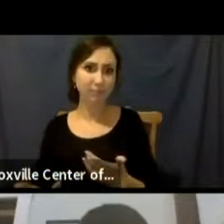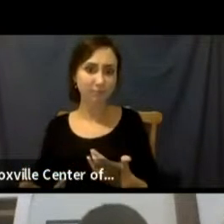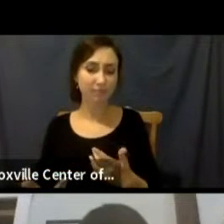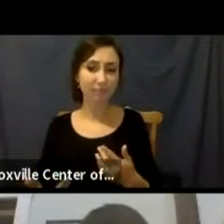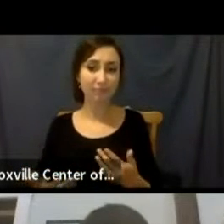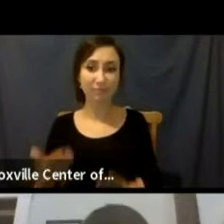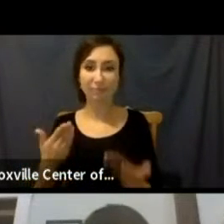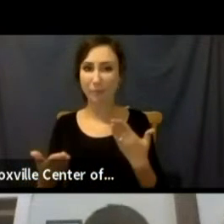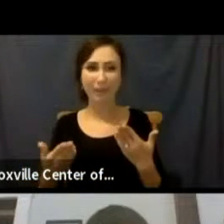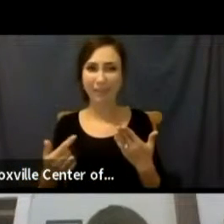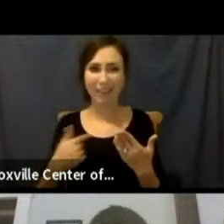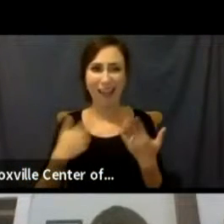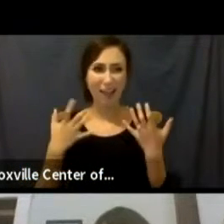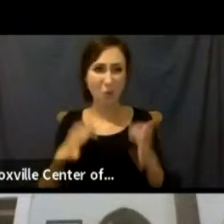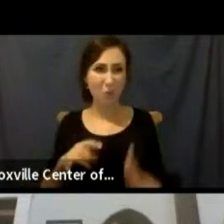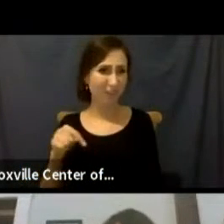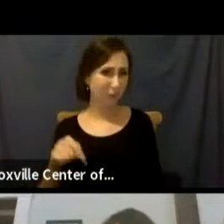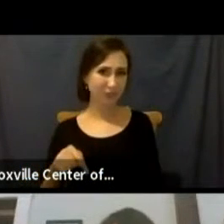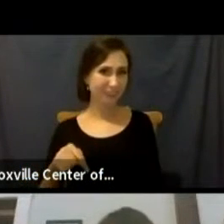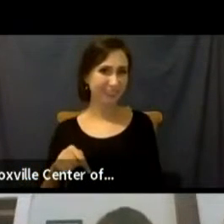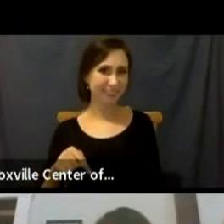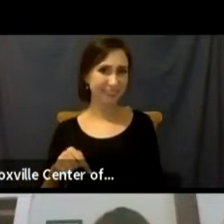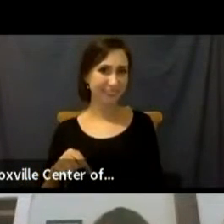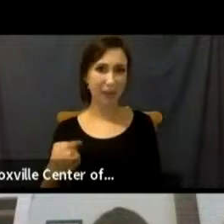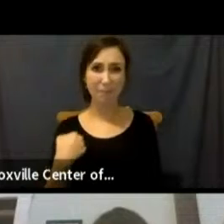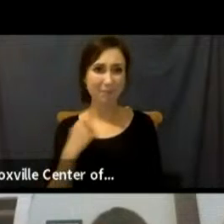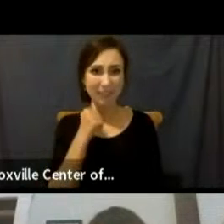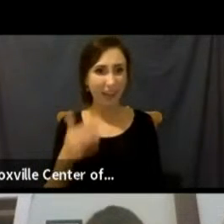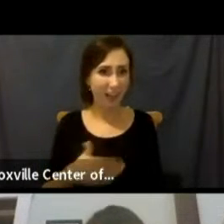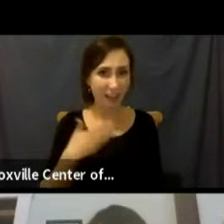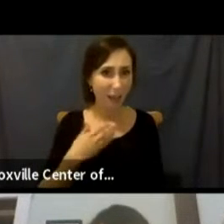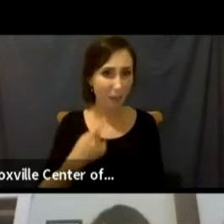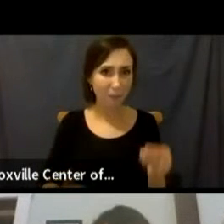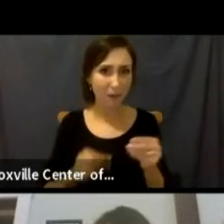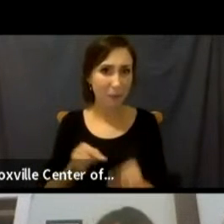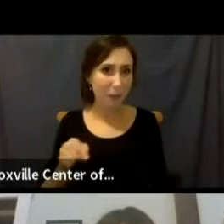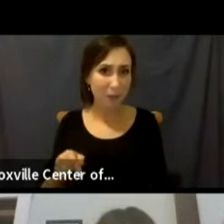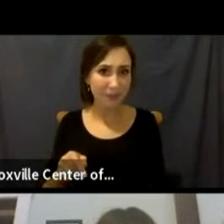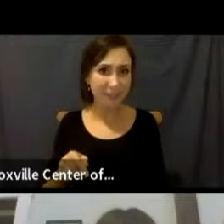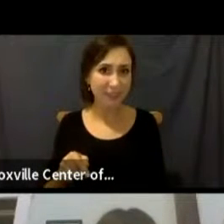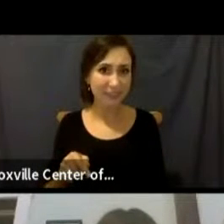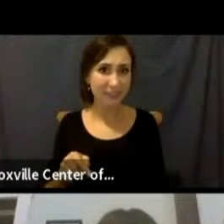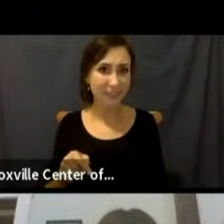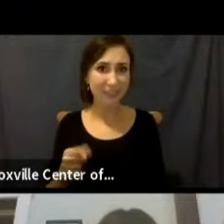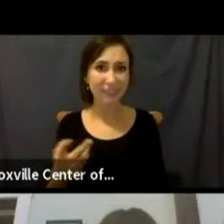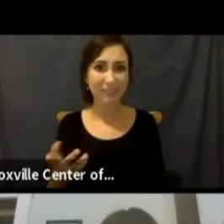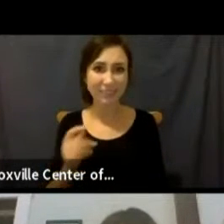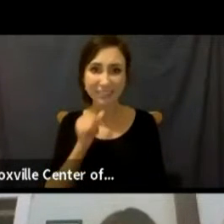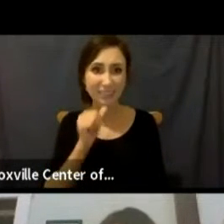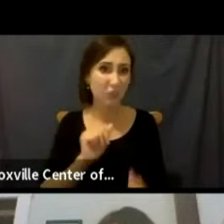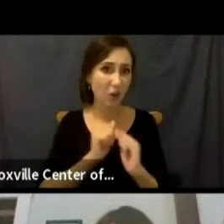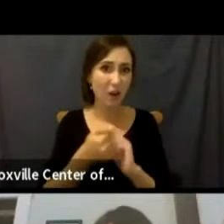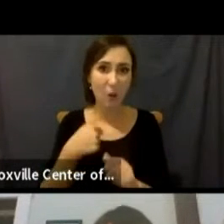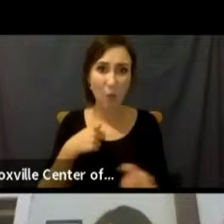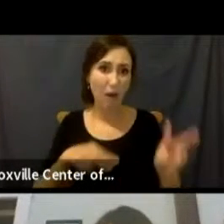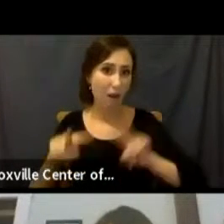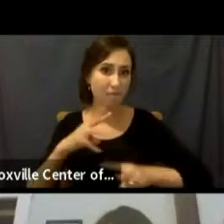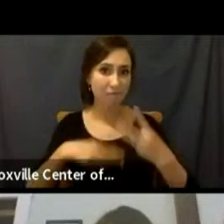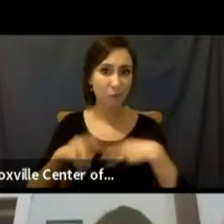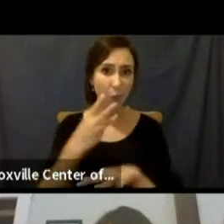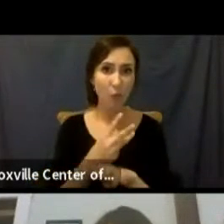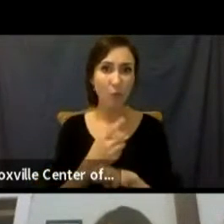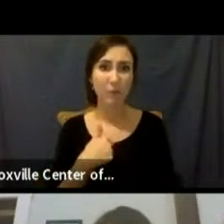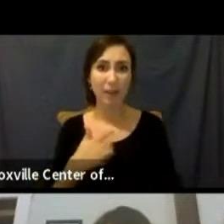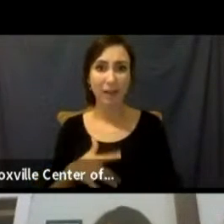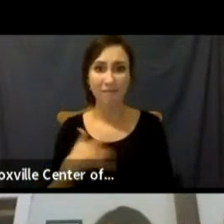don't want to do this. I'm not happy about this. This is not how I view the world, but I feel like